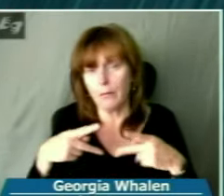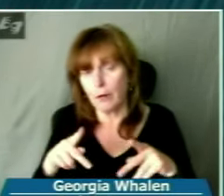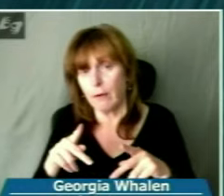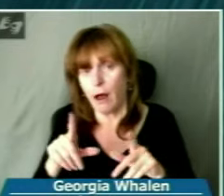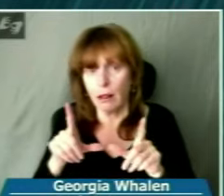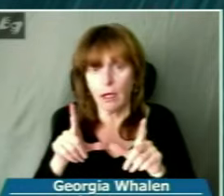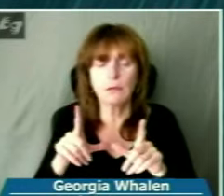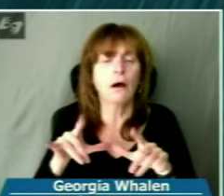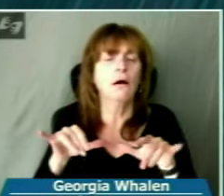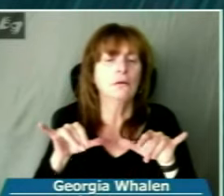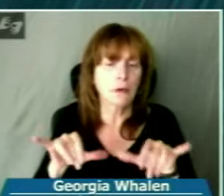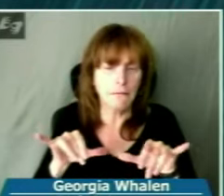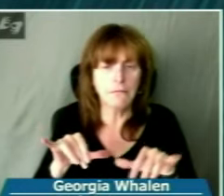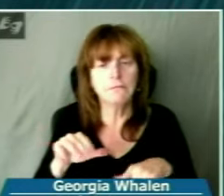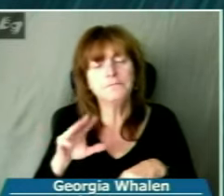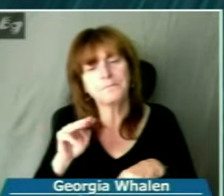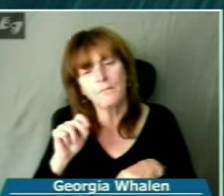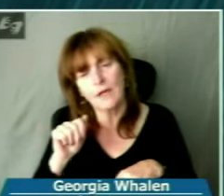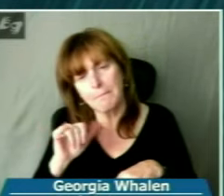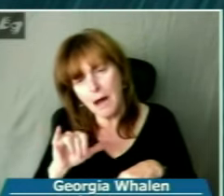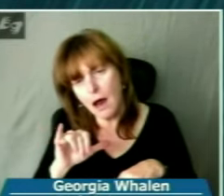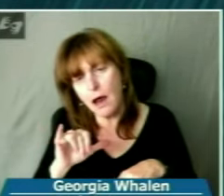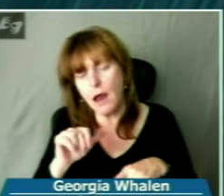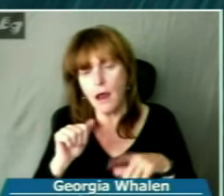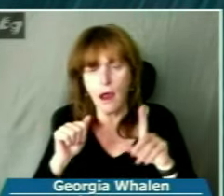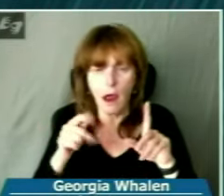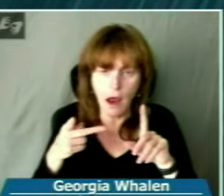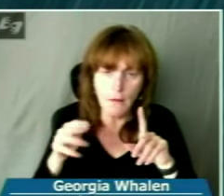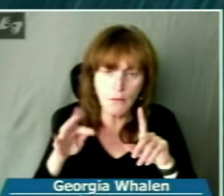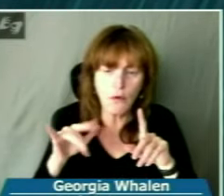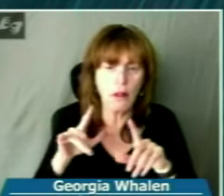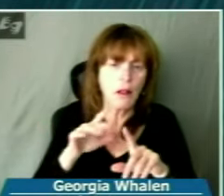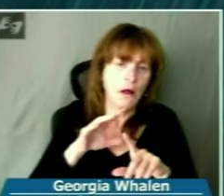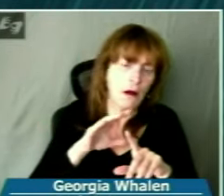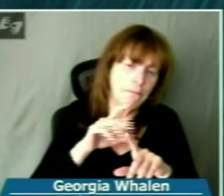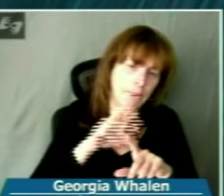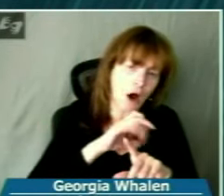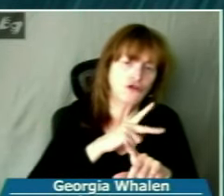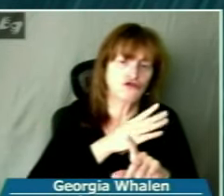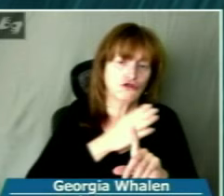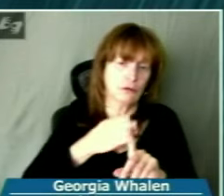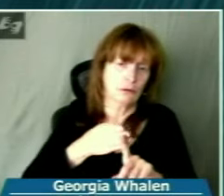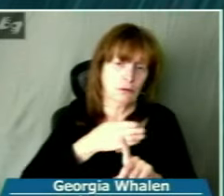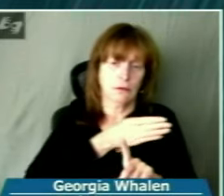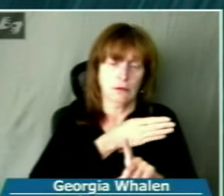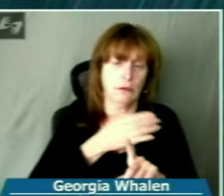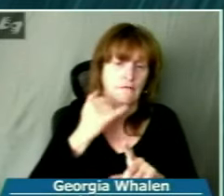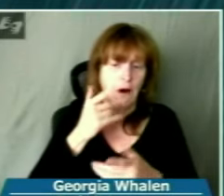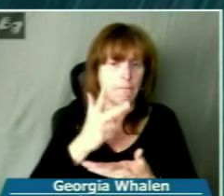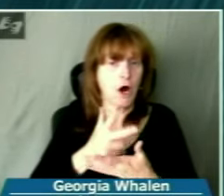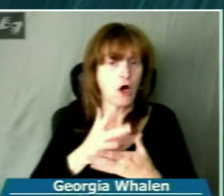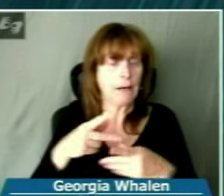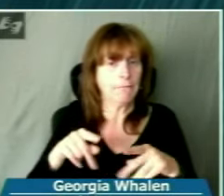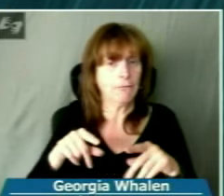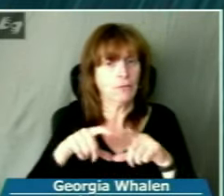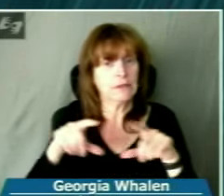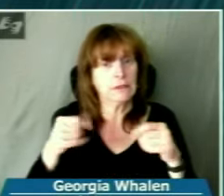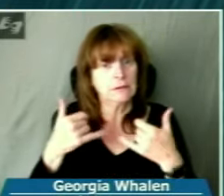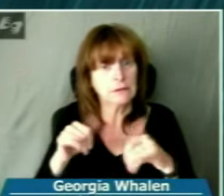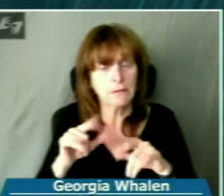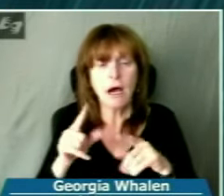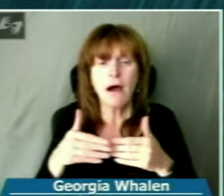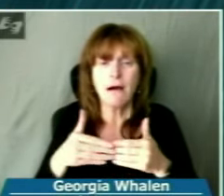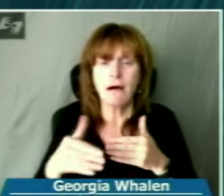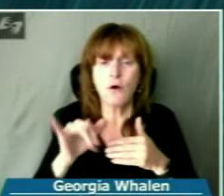through the month of May, if you have March or April permits for some of our lots, they will still be honored, but starting on June 1st, you will have to renew that.